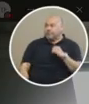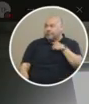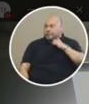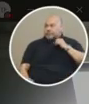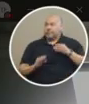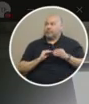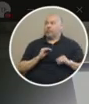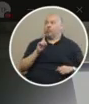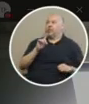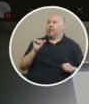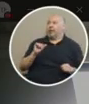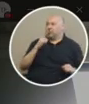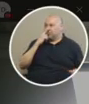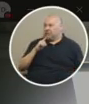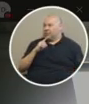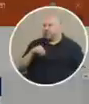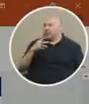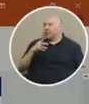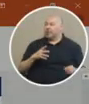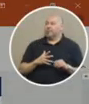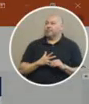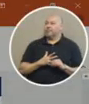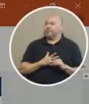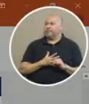presentation 1A.